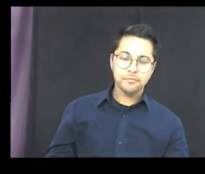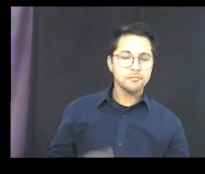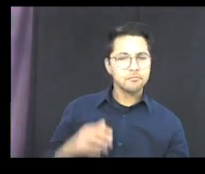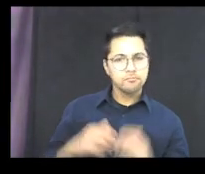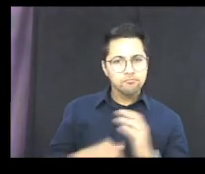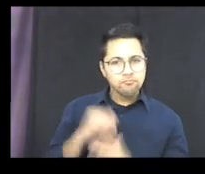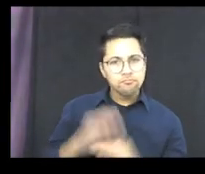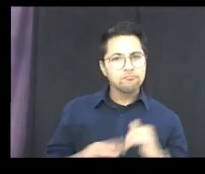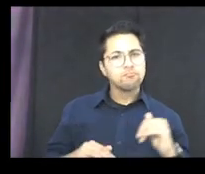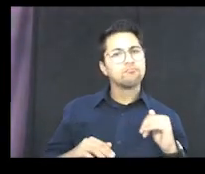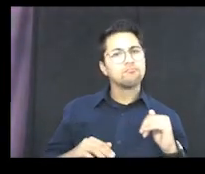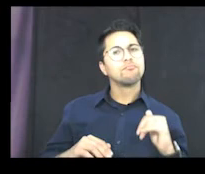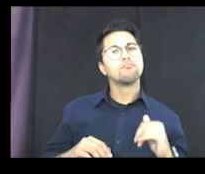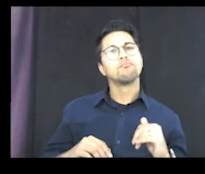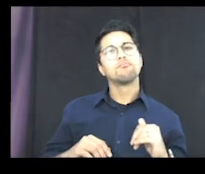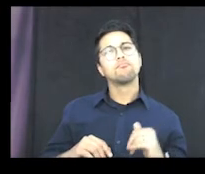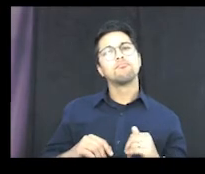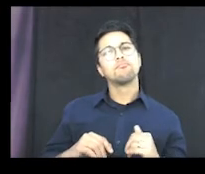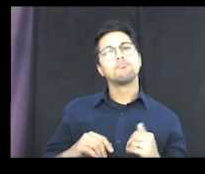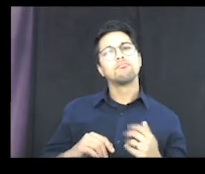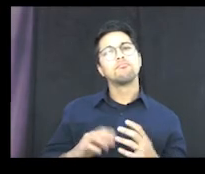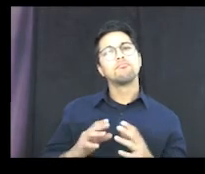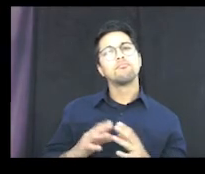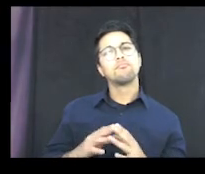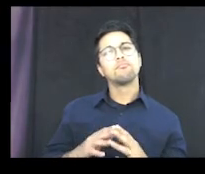comfortable enough